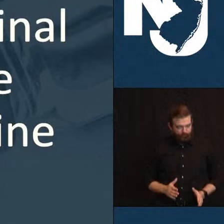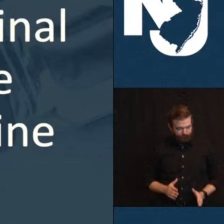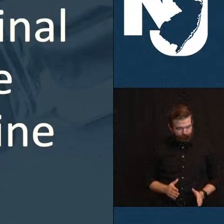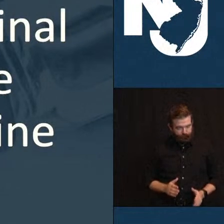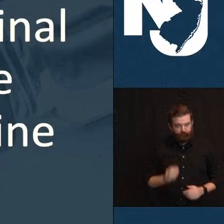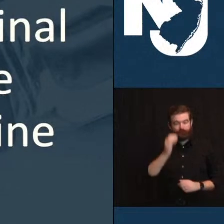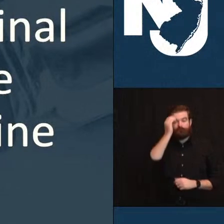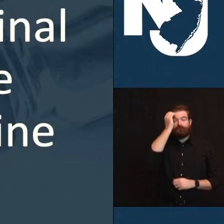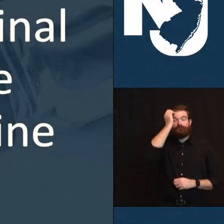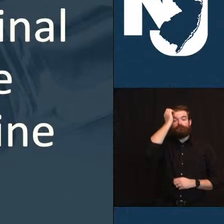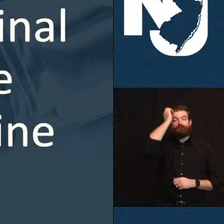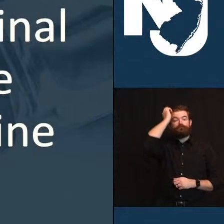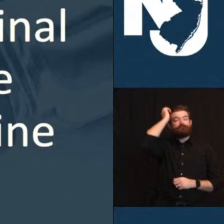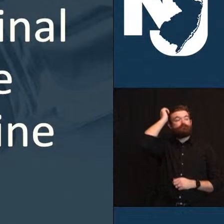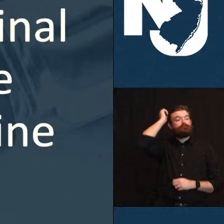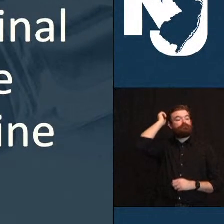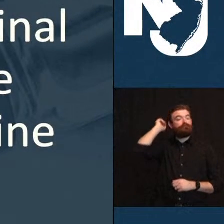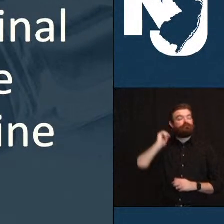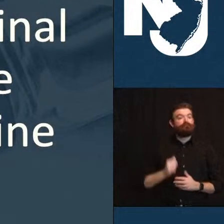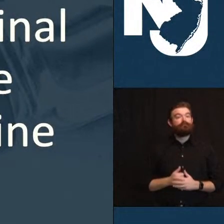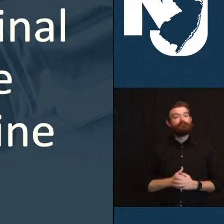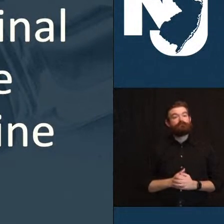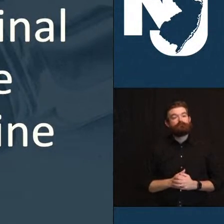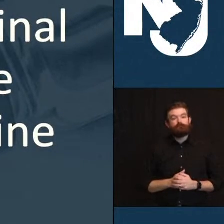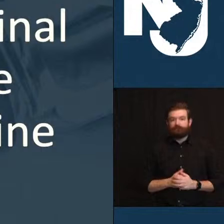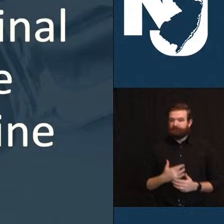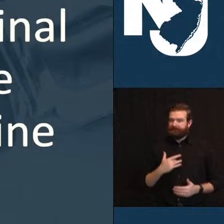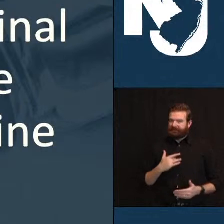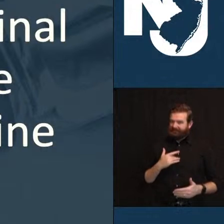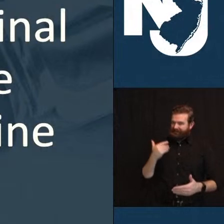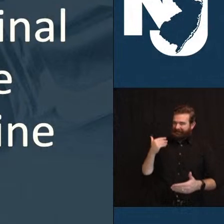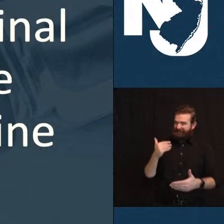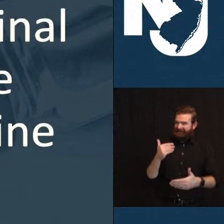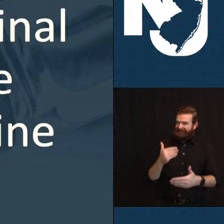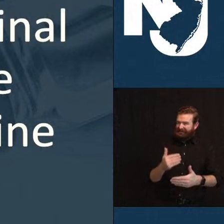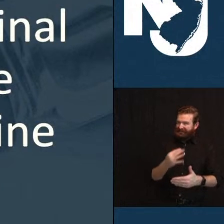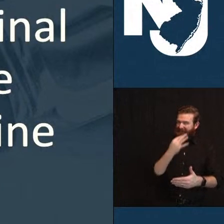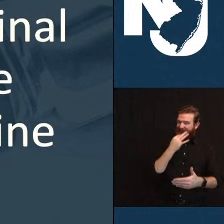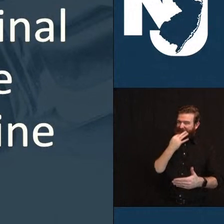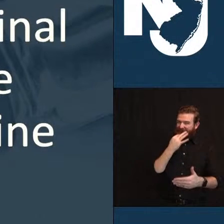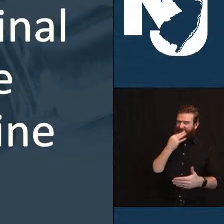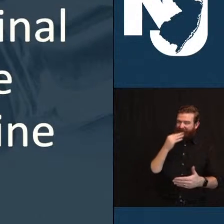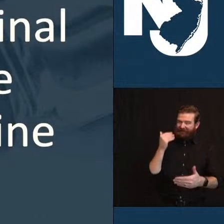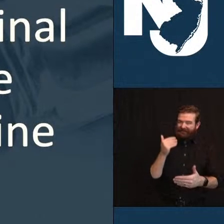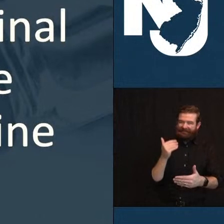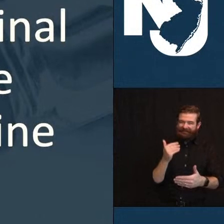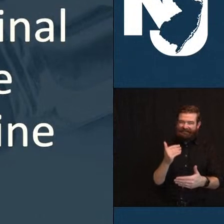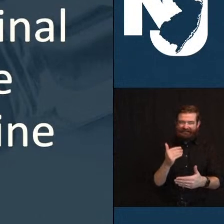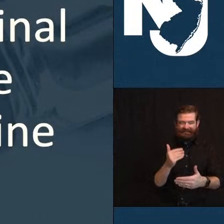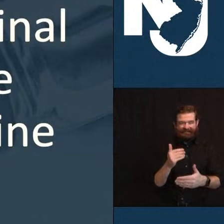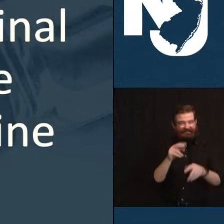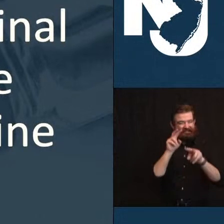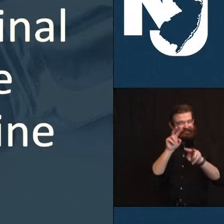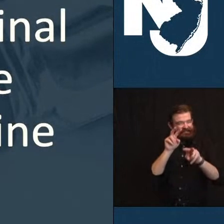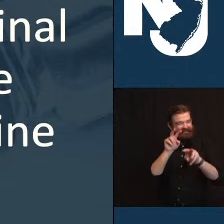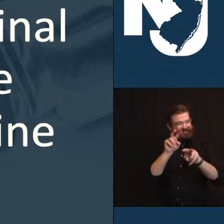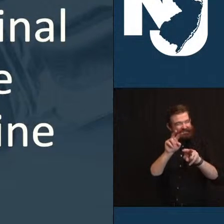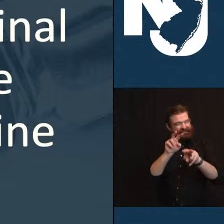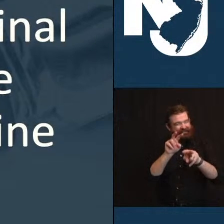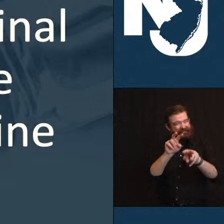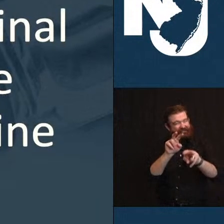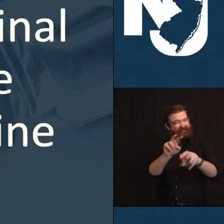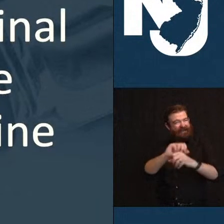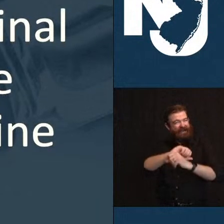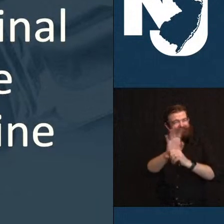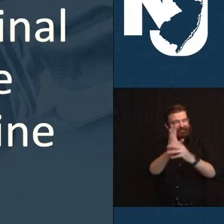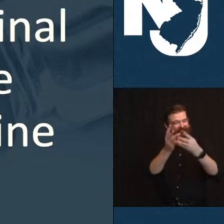real sense that we are now in the opening scenes of the end of this pandemic. I'm going to paraphrase Churchill. I think we're at